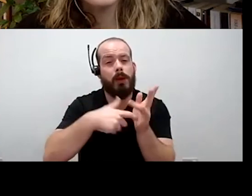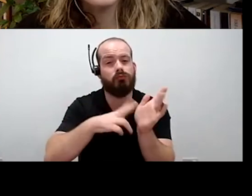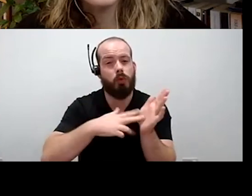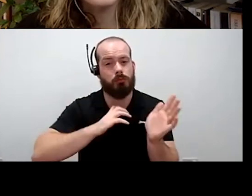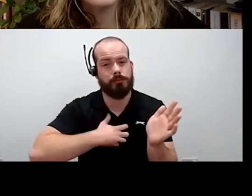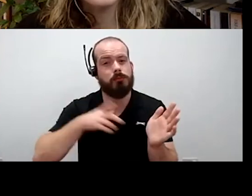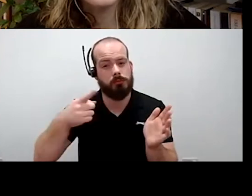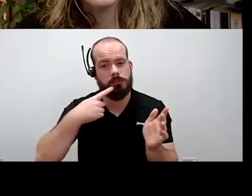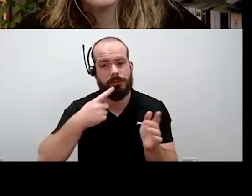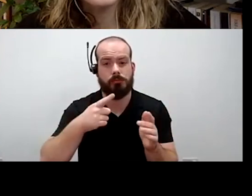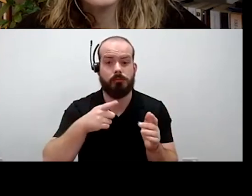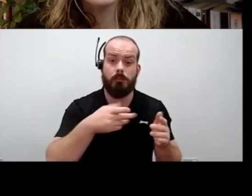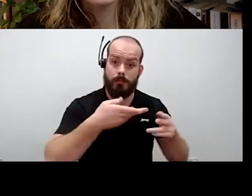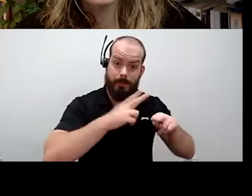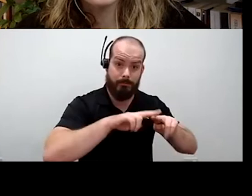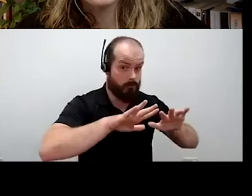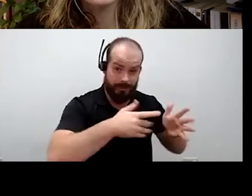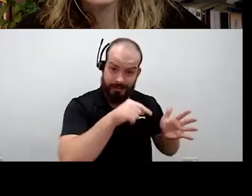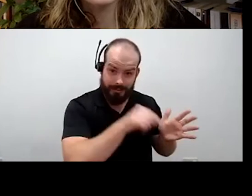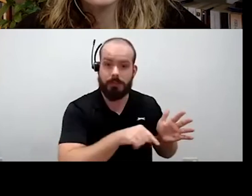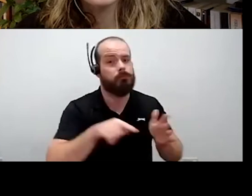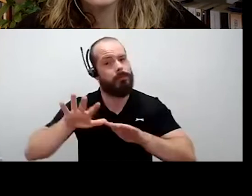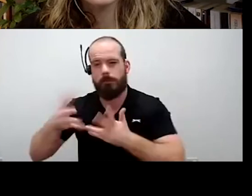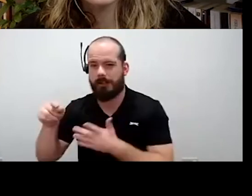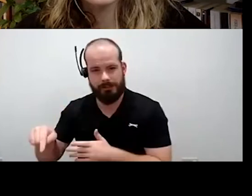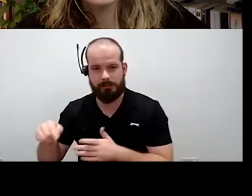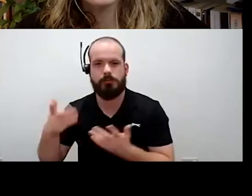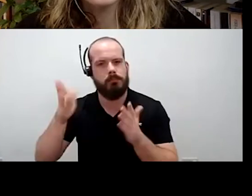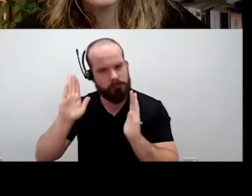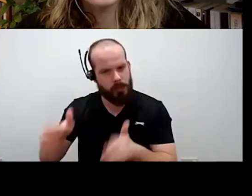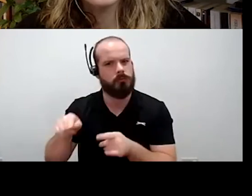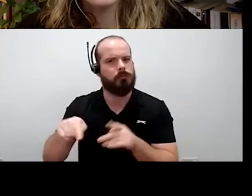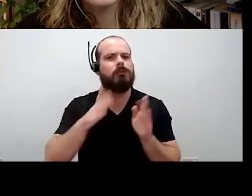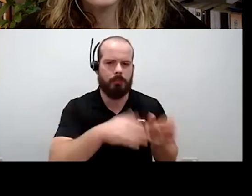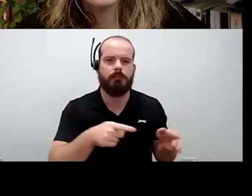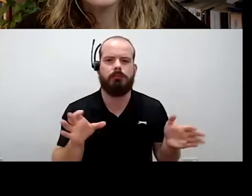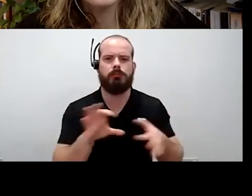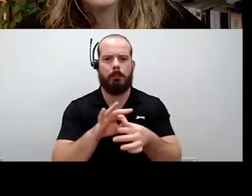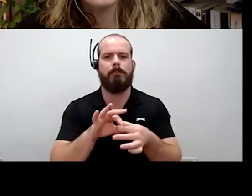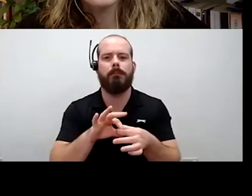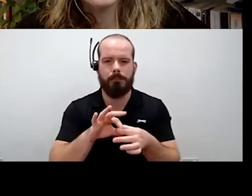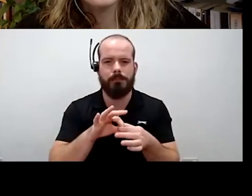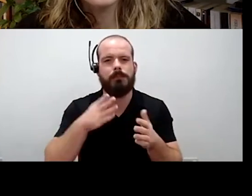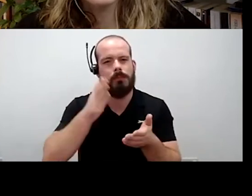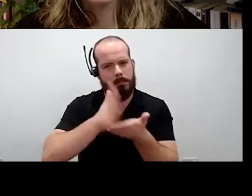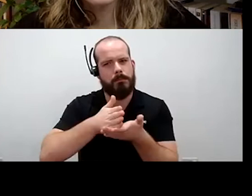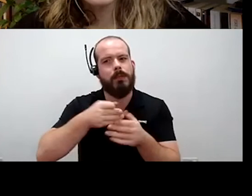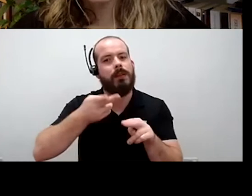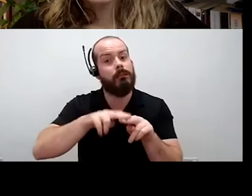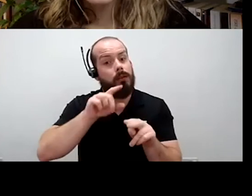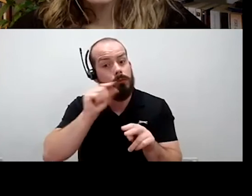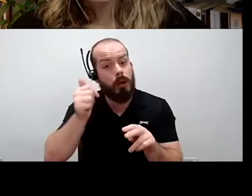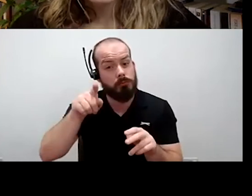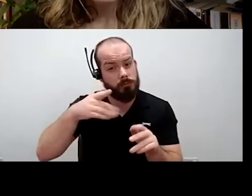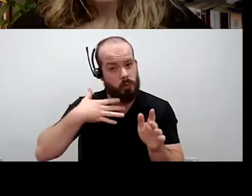nuclear, no military nuclear, without no military nuclear, no civil nuclear. They are absolutely tied together. And if France wants to be at the top of